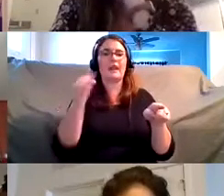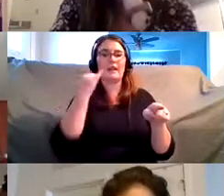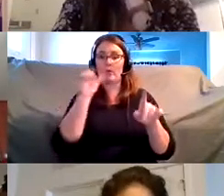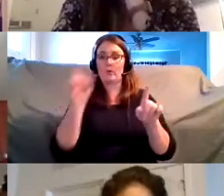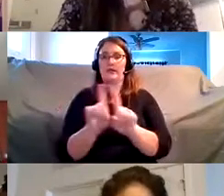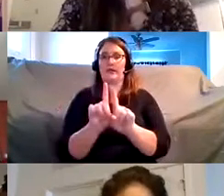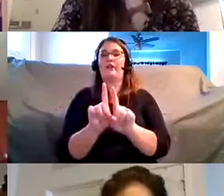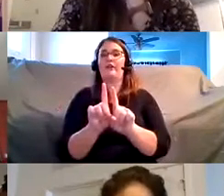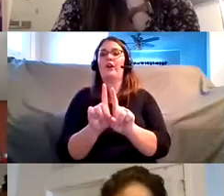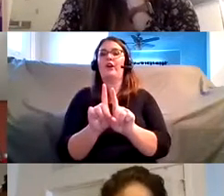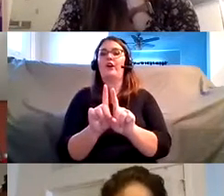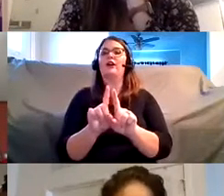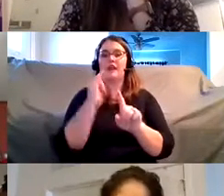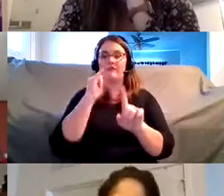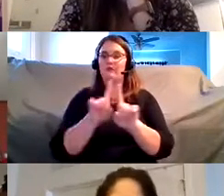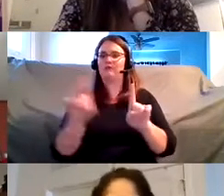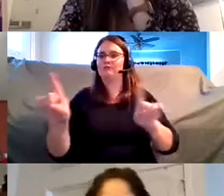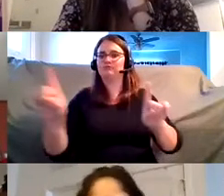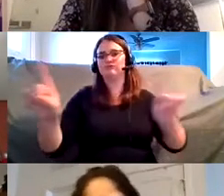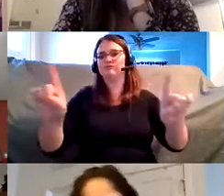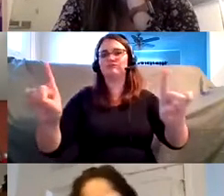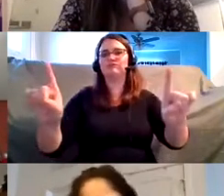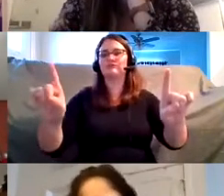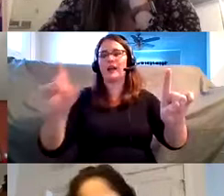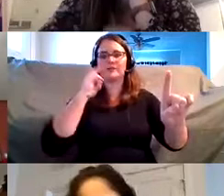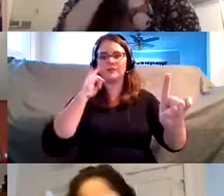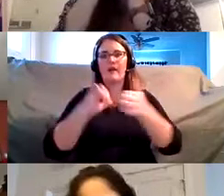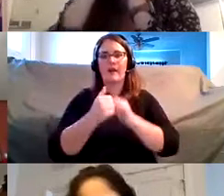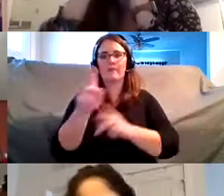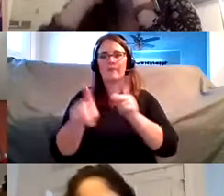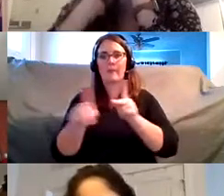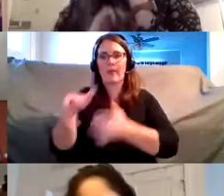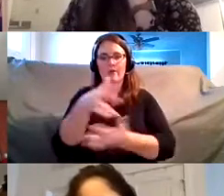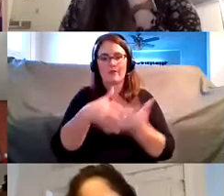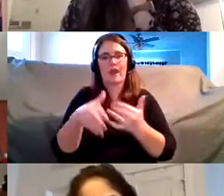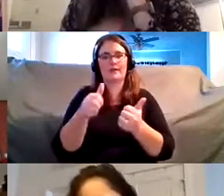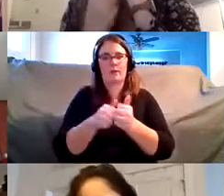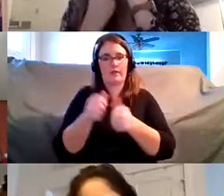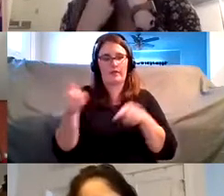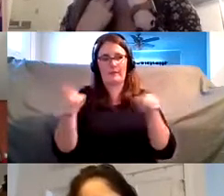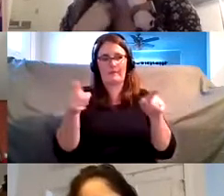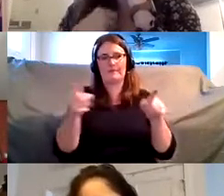I kind of saw that from a personal perspective. I think I thought that I wasn't experiencing a lot of that in school,